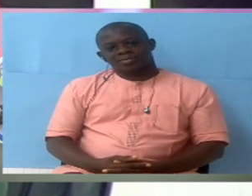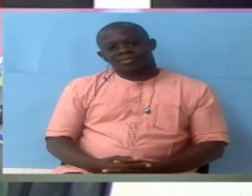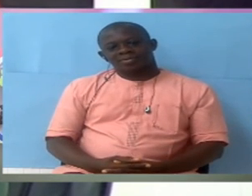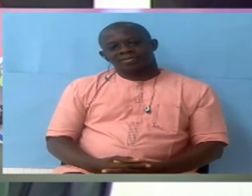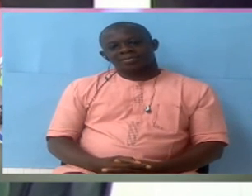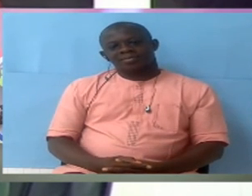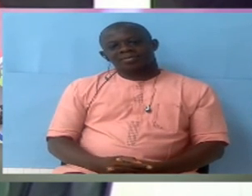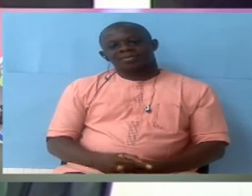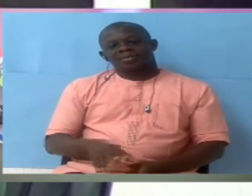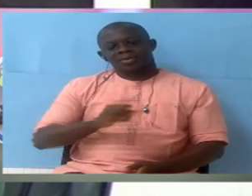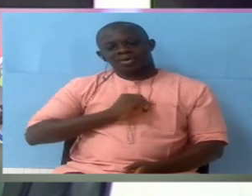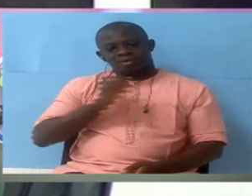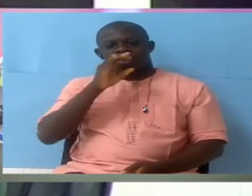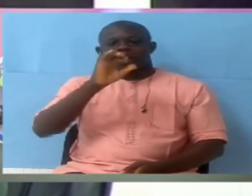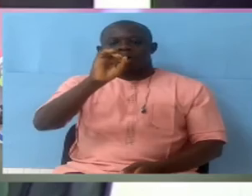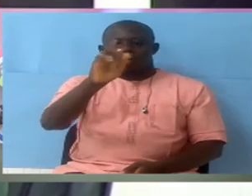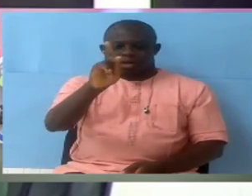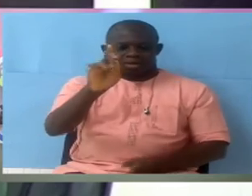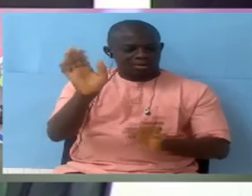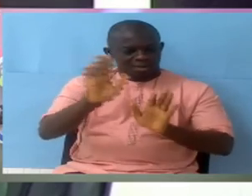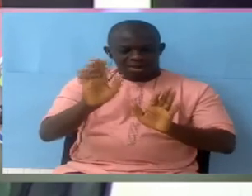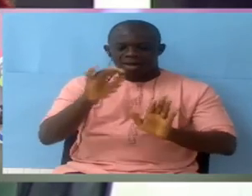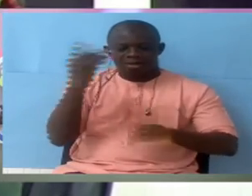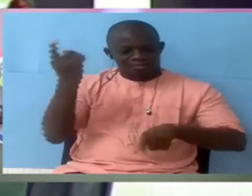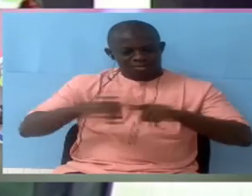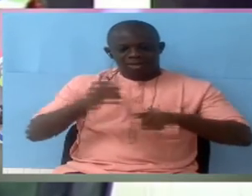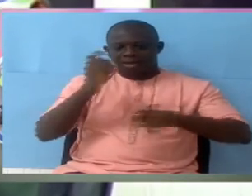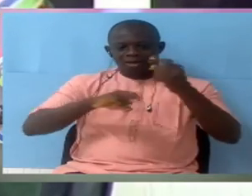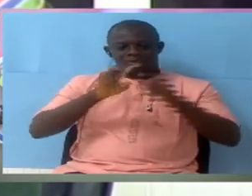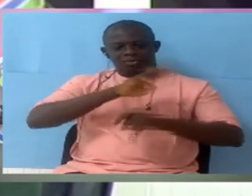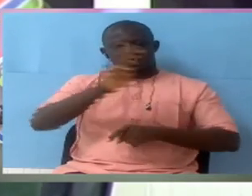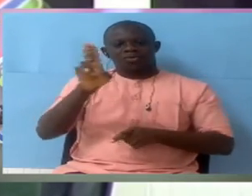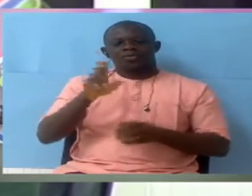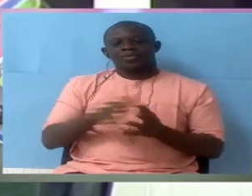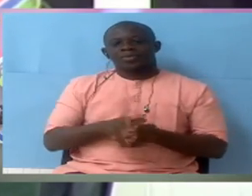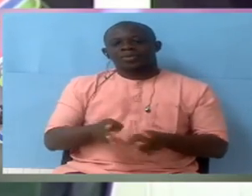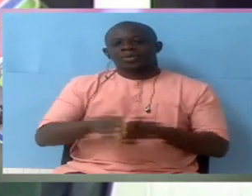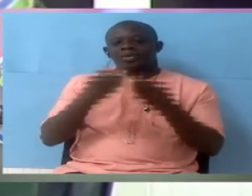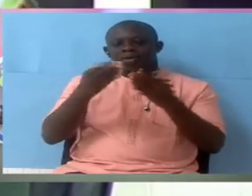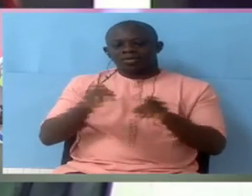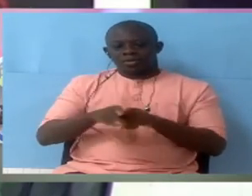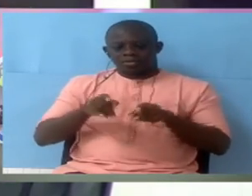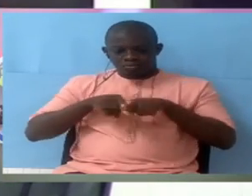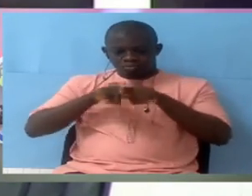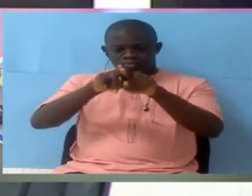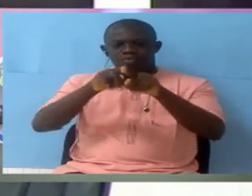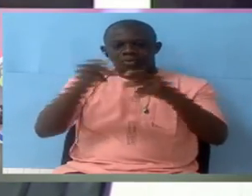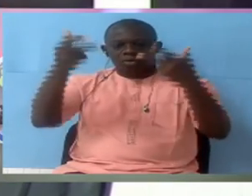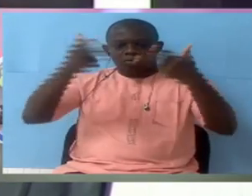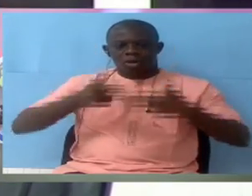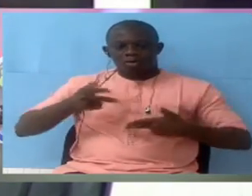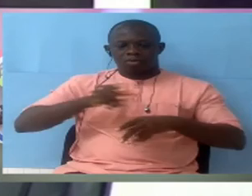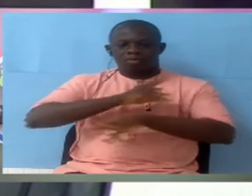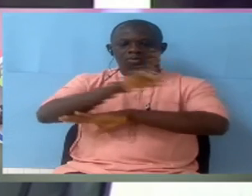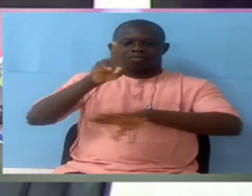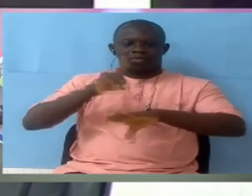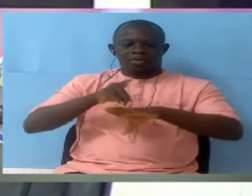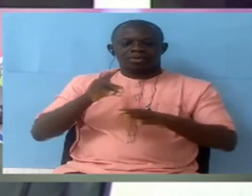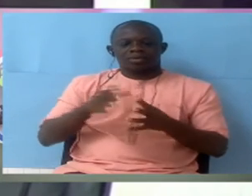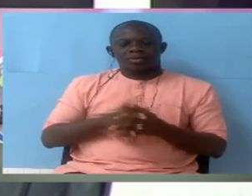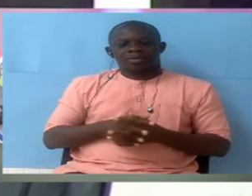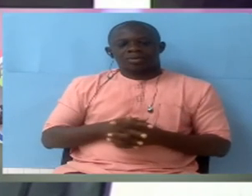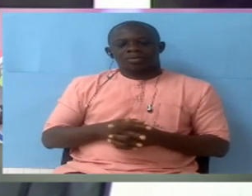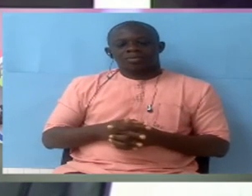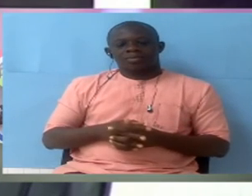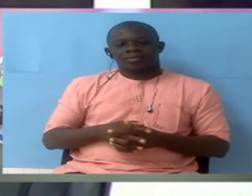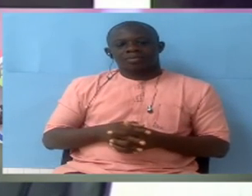okay, don't beat him again. Muna wa bu len ko doorati. They usher me to the reception. Ñu yobu ma ci reception ba. Where